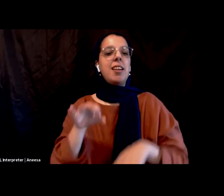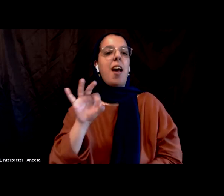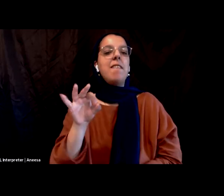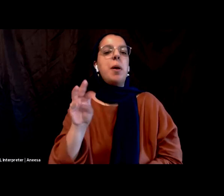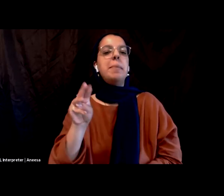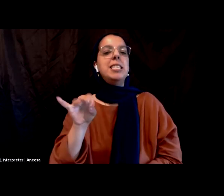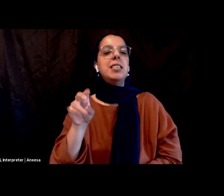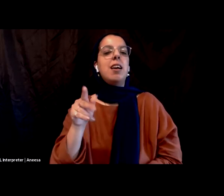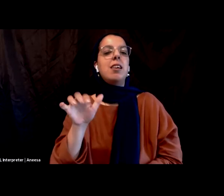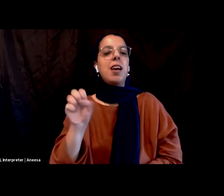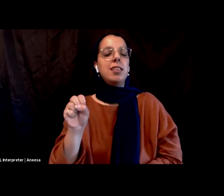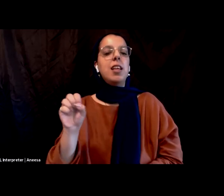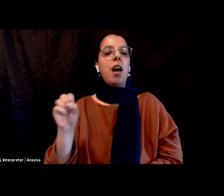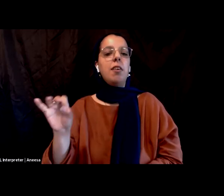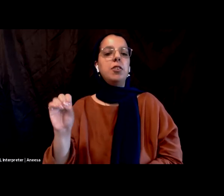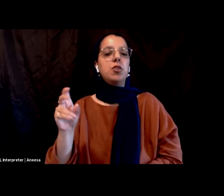Island First Nation.